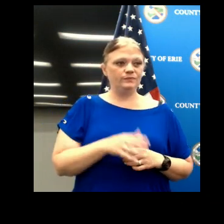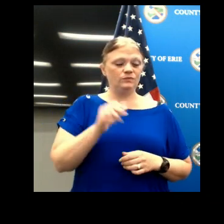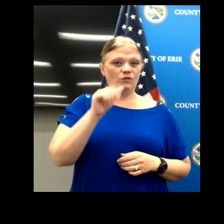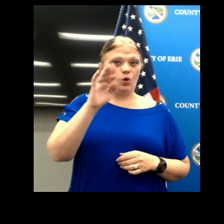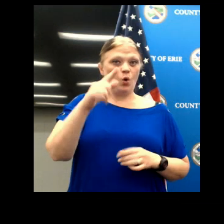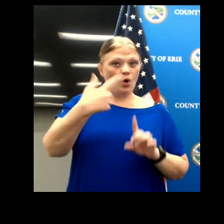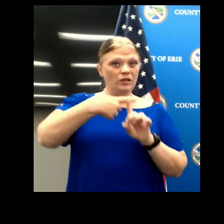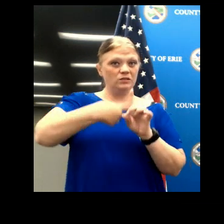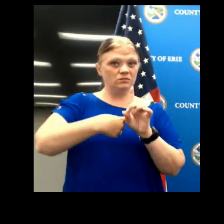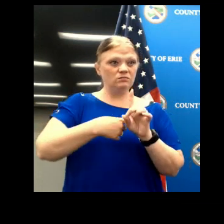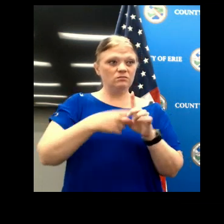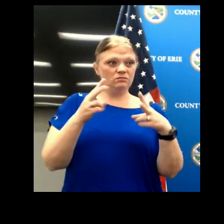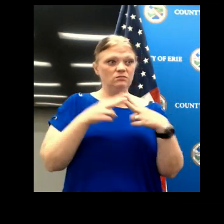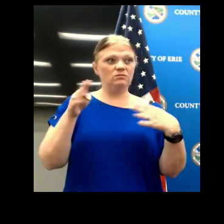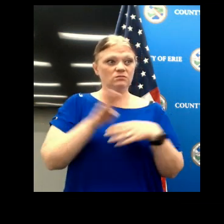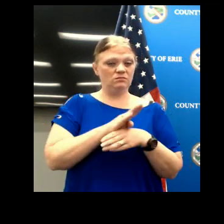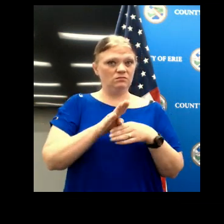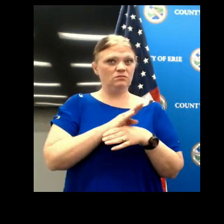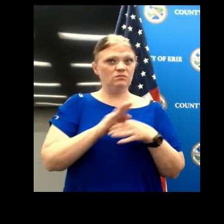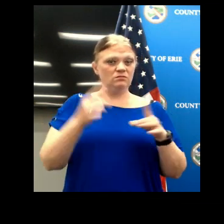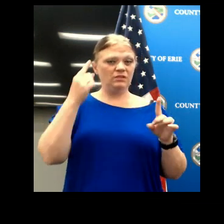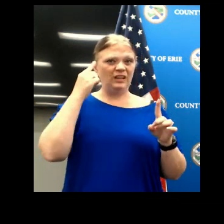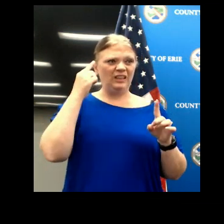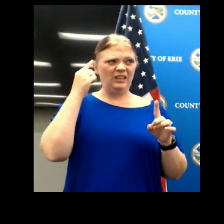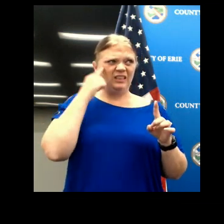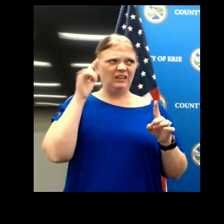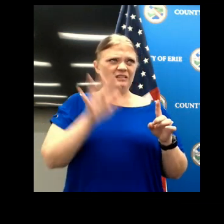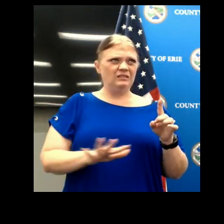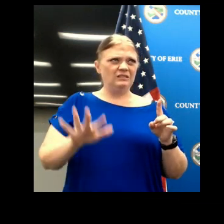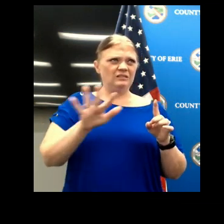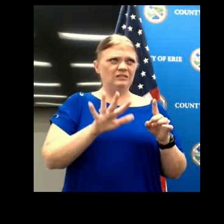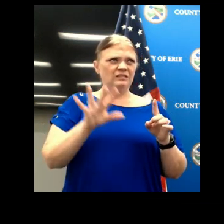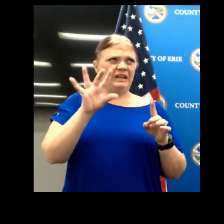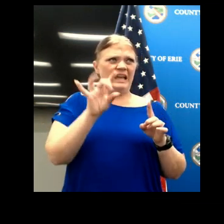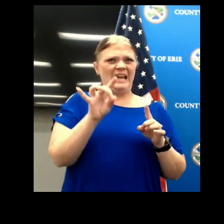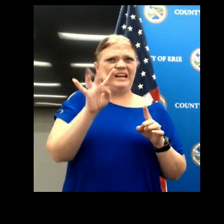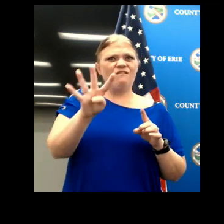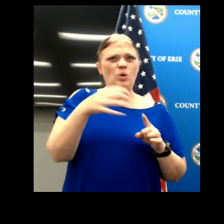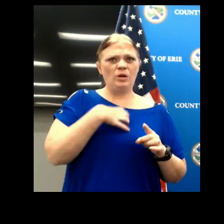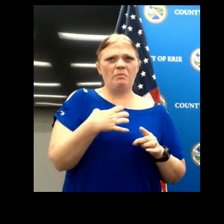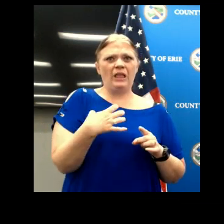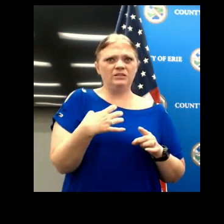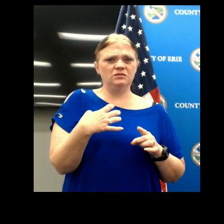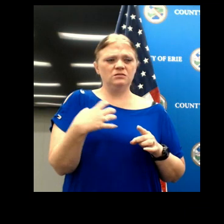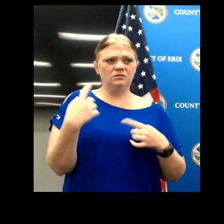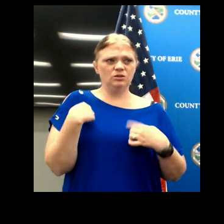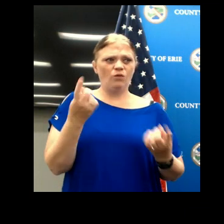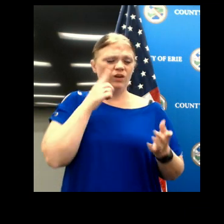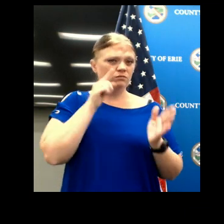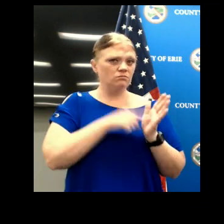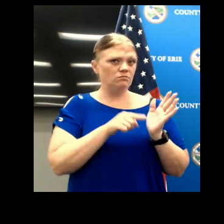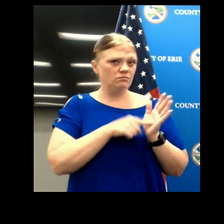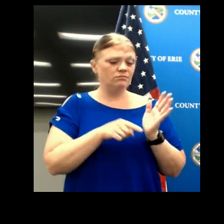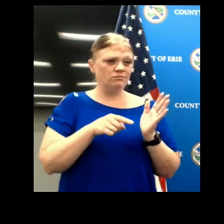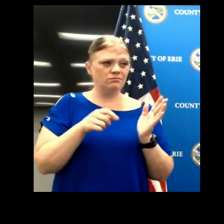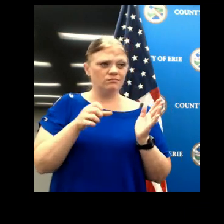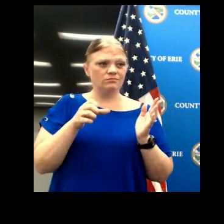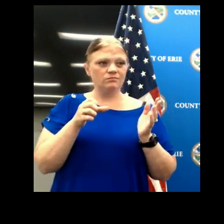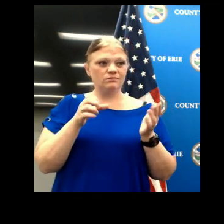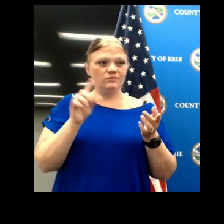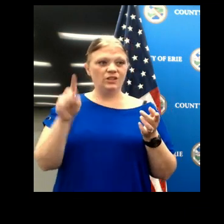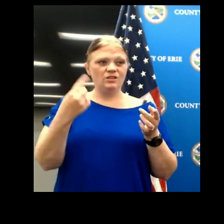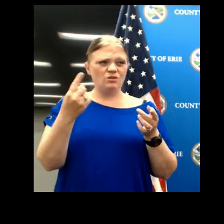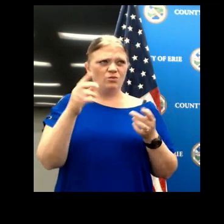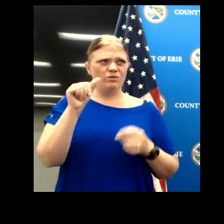August, they've been very busy, and I think they've had about, 84 complaints that they have investigated. So, and it's